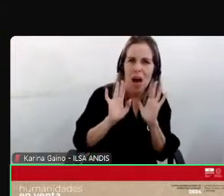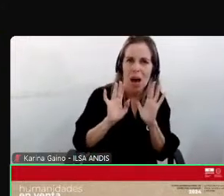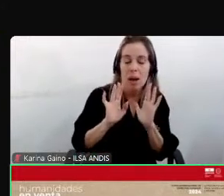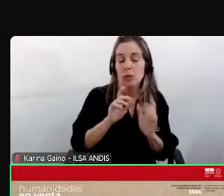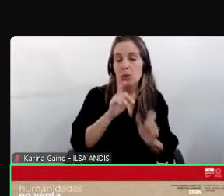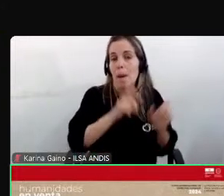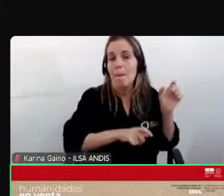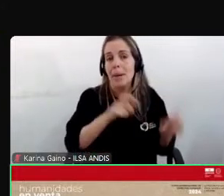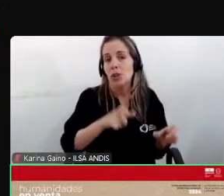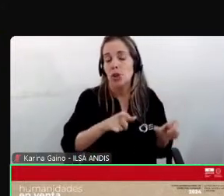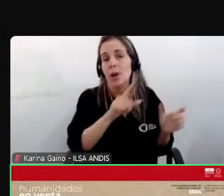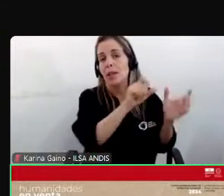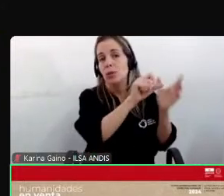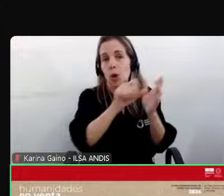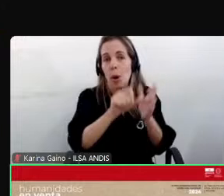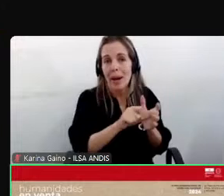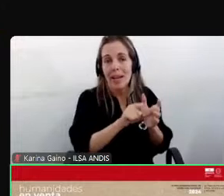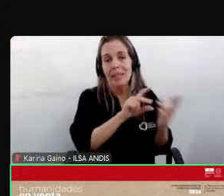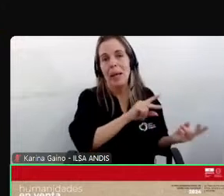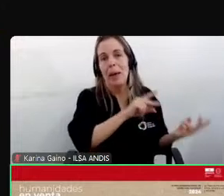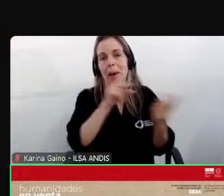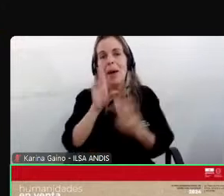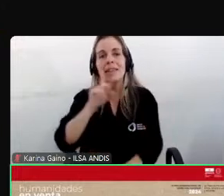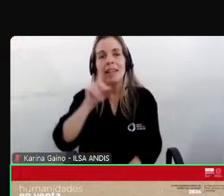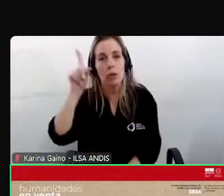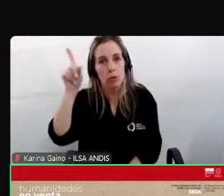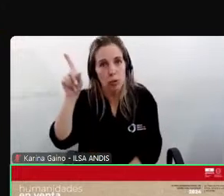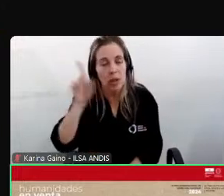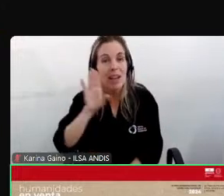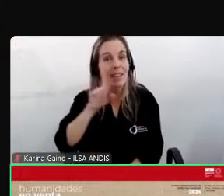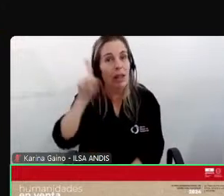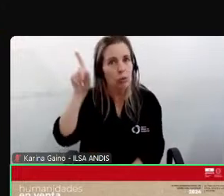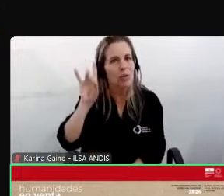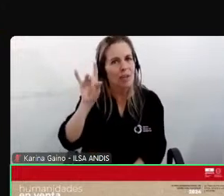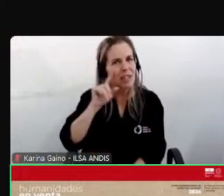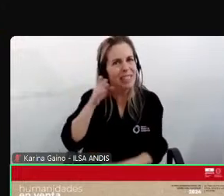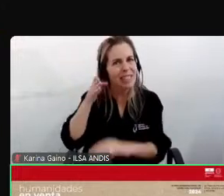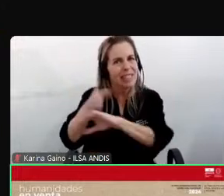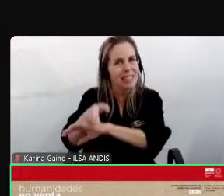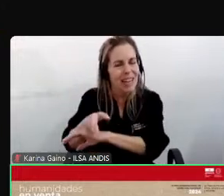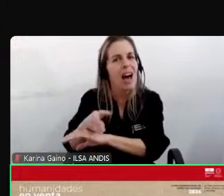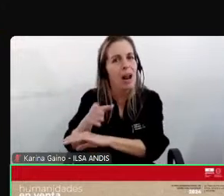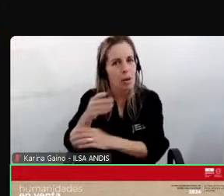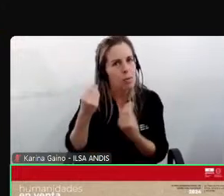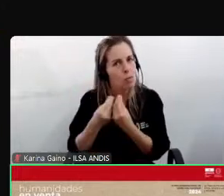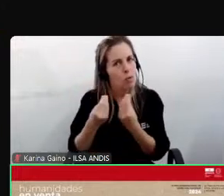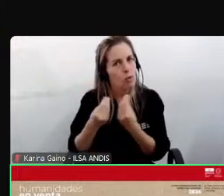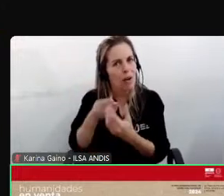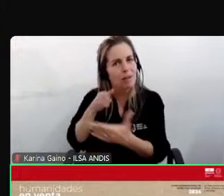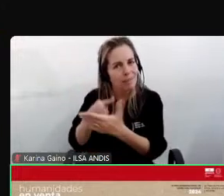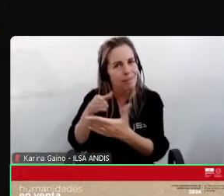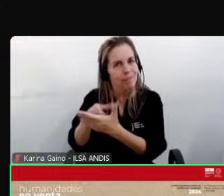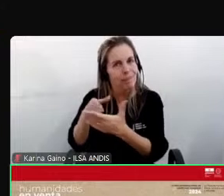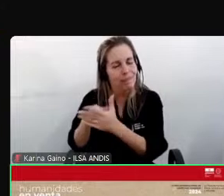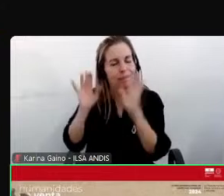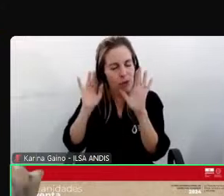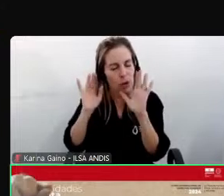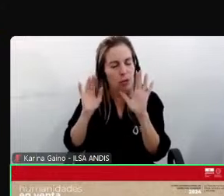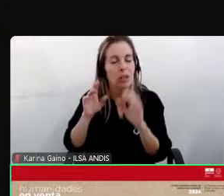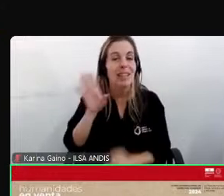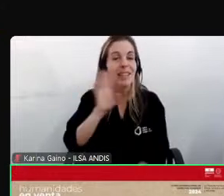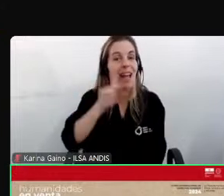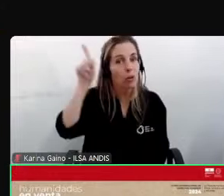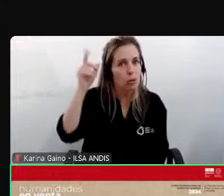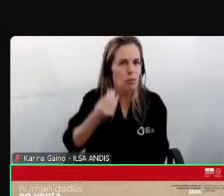to get into. When we have internal migrants or migrants traveling from one Latin American country to another, we generally don't see a huge level